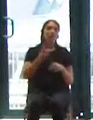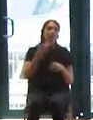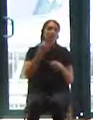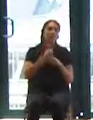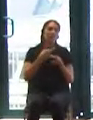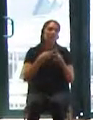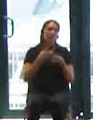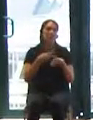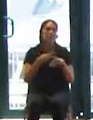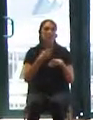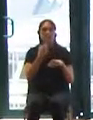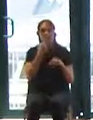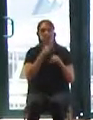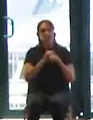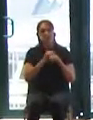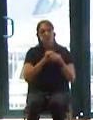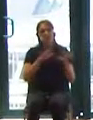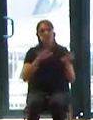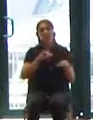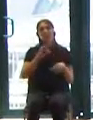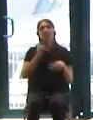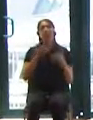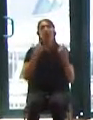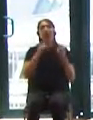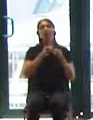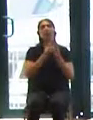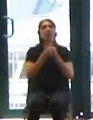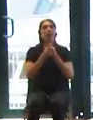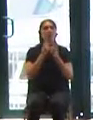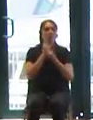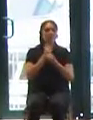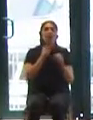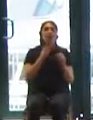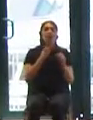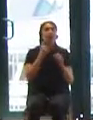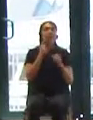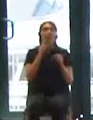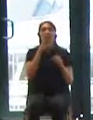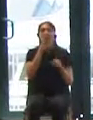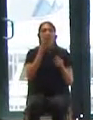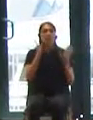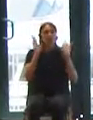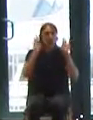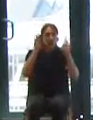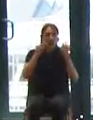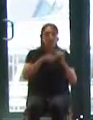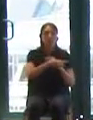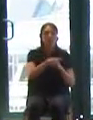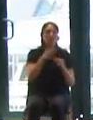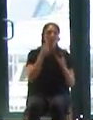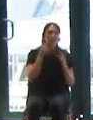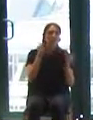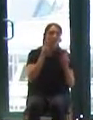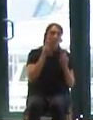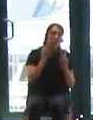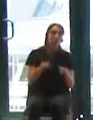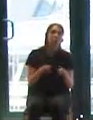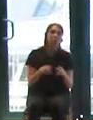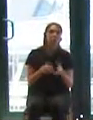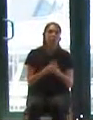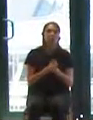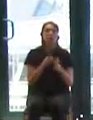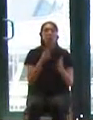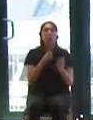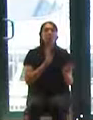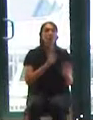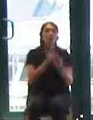climate crisis number one cause for carbon dioxide emissions is the animal husbandry industry and